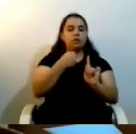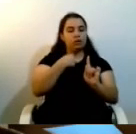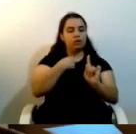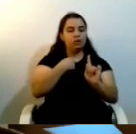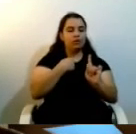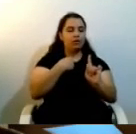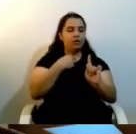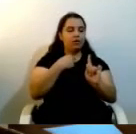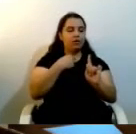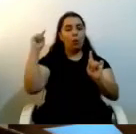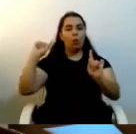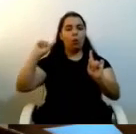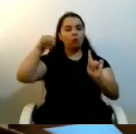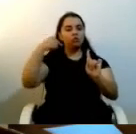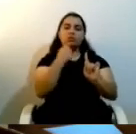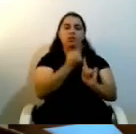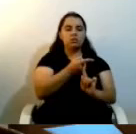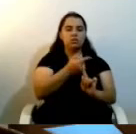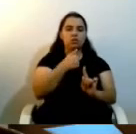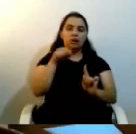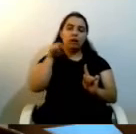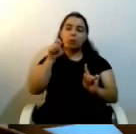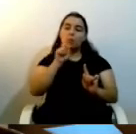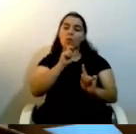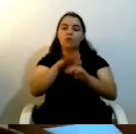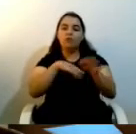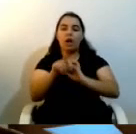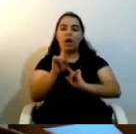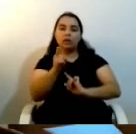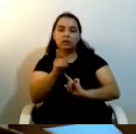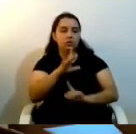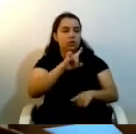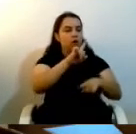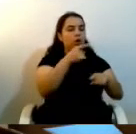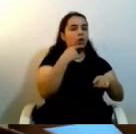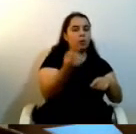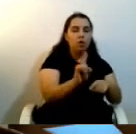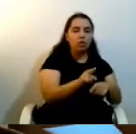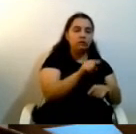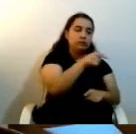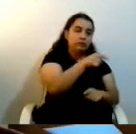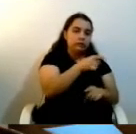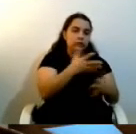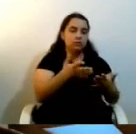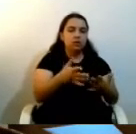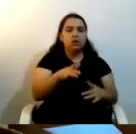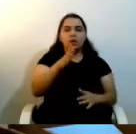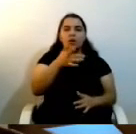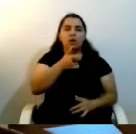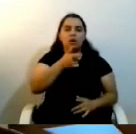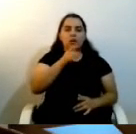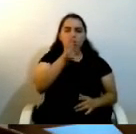it. Somebody who's never seen me or doesn't know anything about my life, my